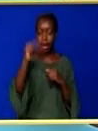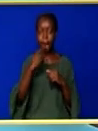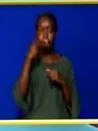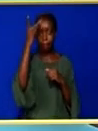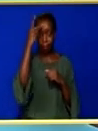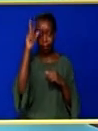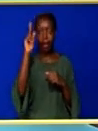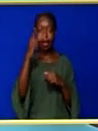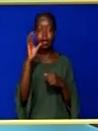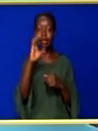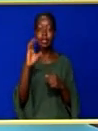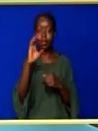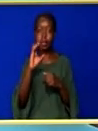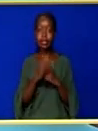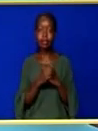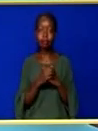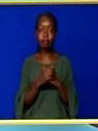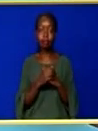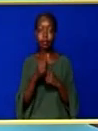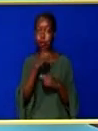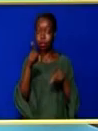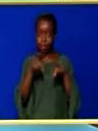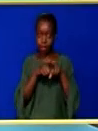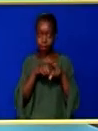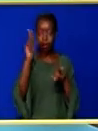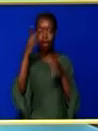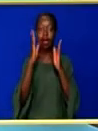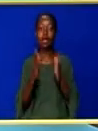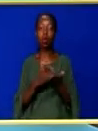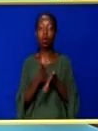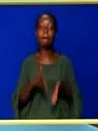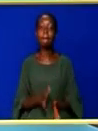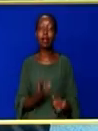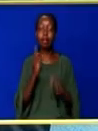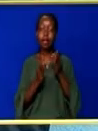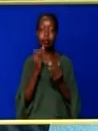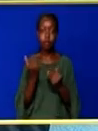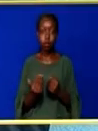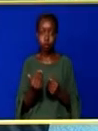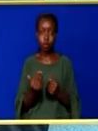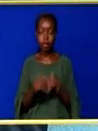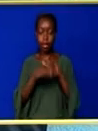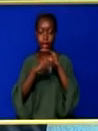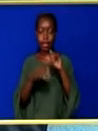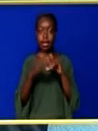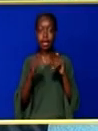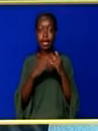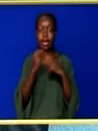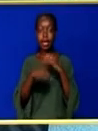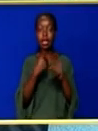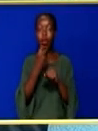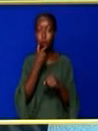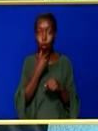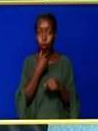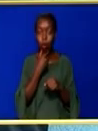Kenyan citizen. You automatically a Kenyan citizen by birth. If you a child below 8 years of age,